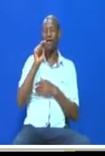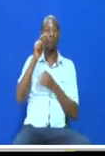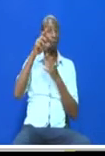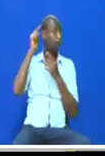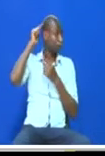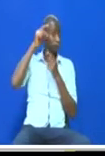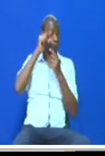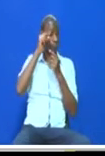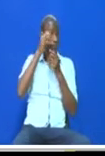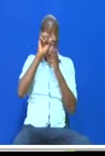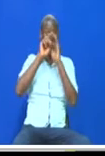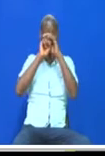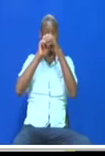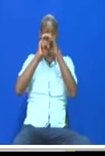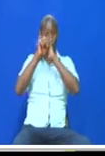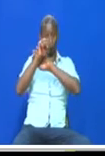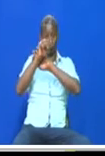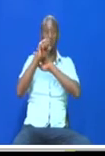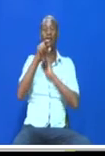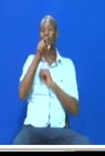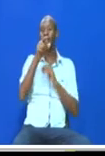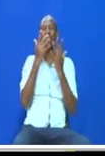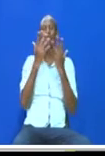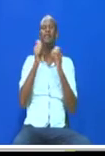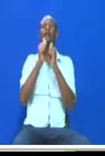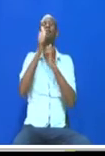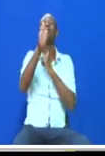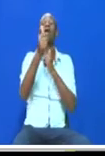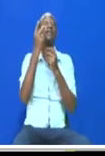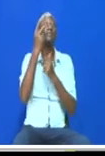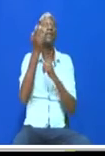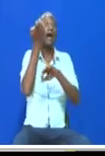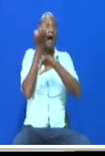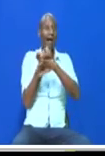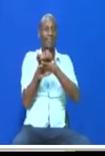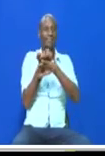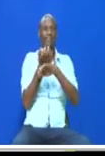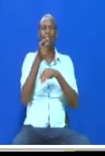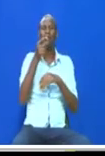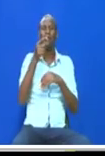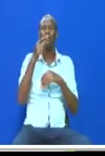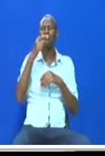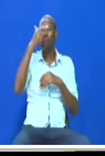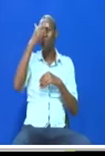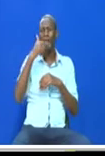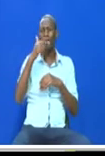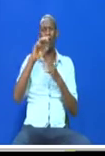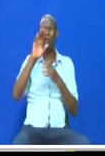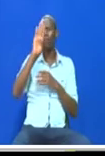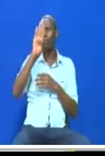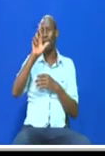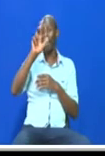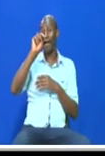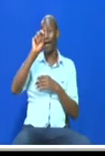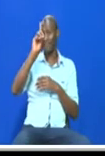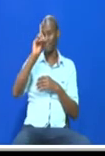reason, distant objects cannot be focused clearly. They appear blurred. Blurred means